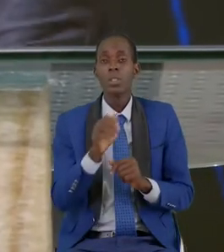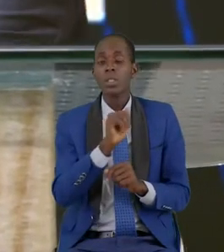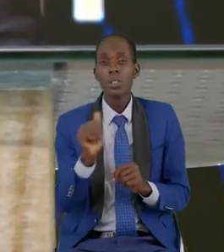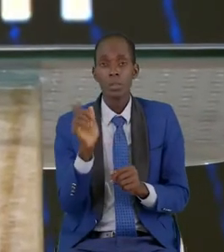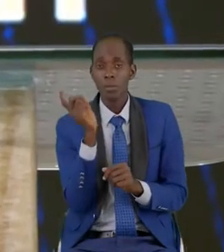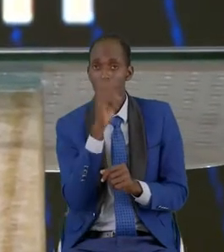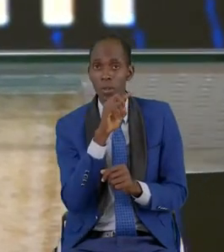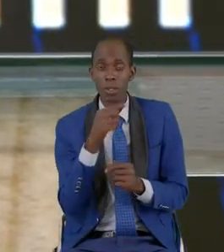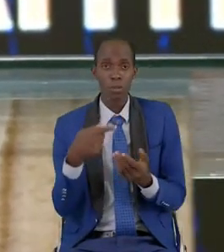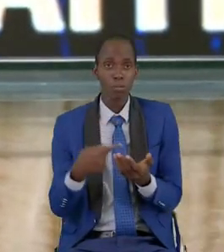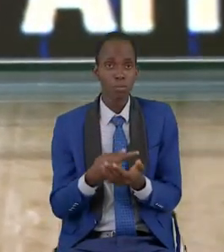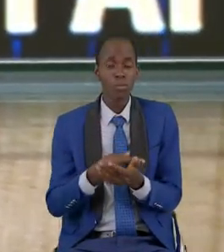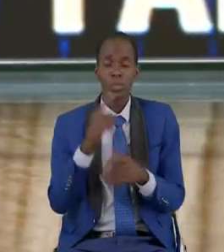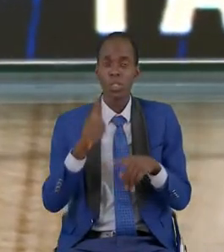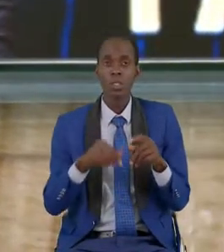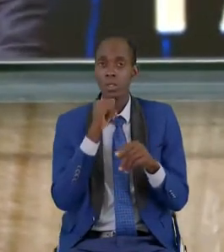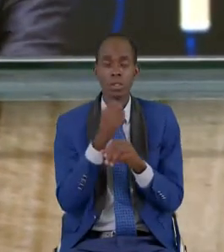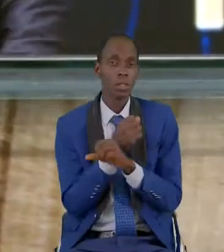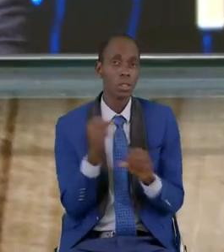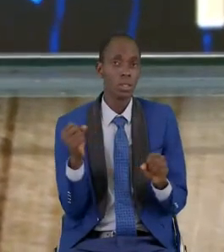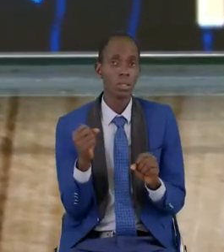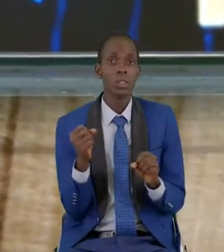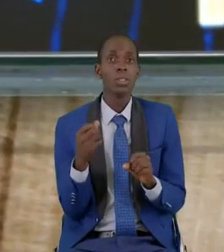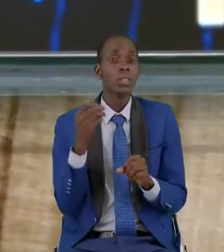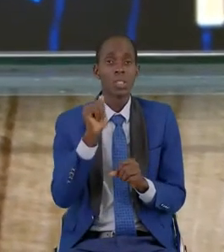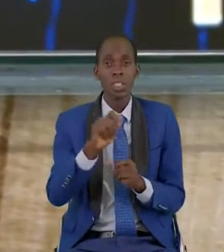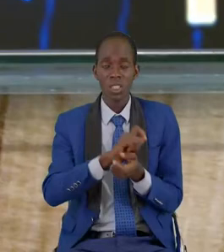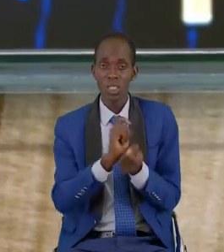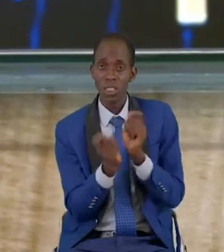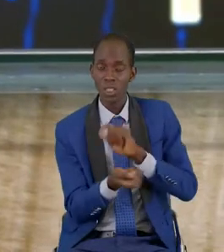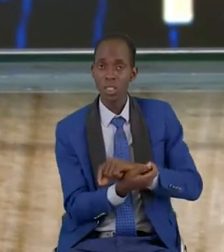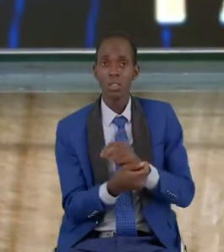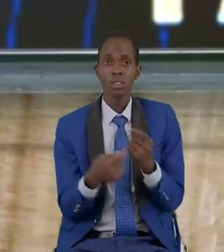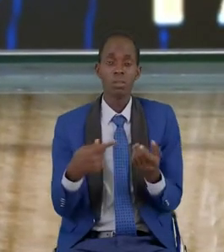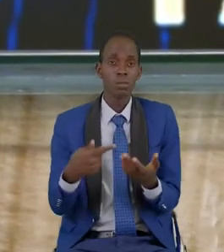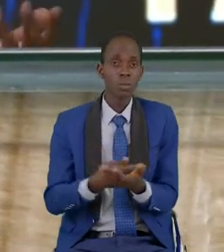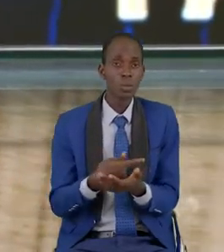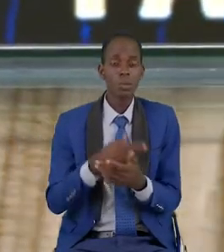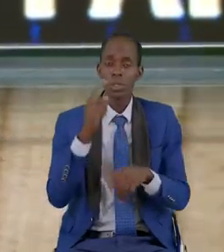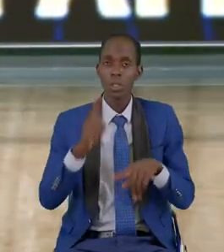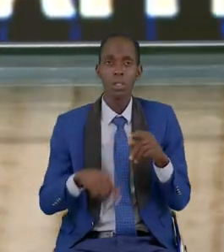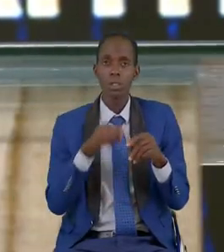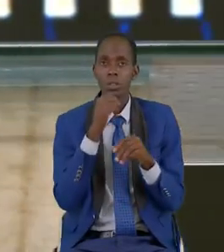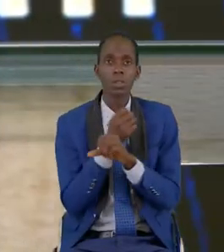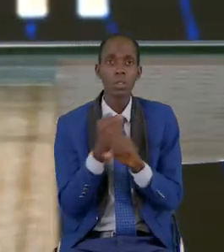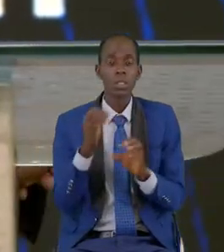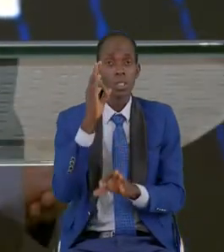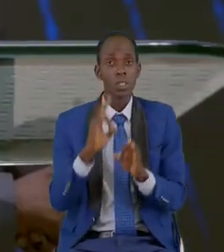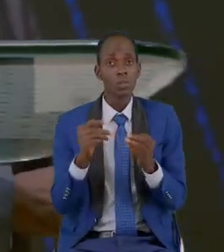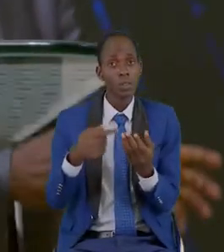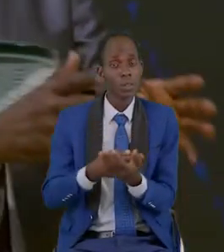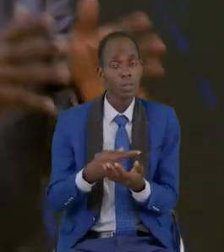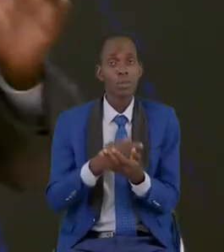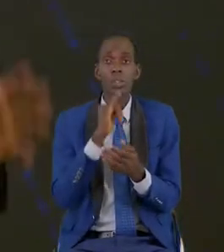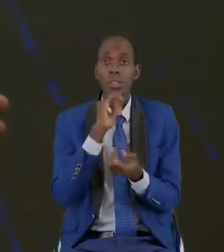If the gospel is changed, a modified gospel cannot save. If the gospel is changed,